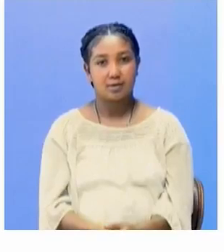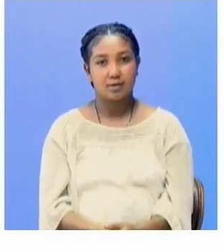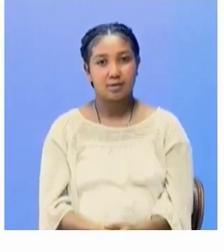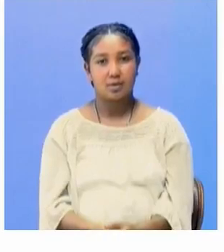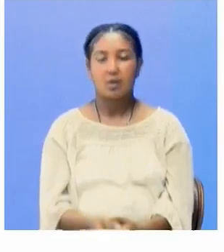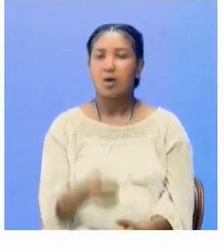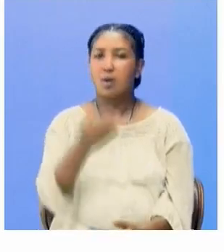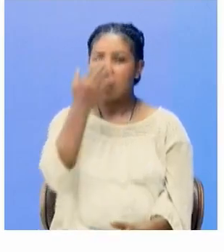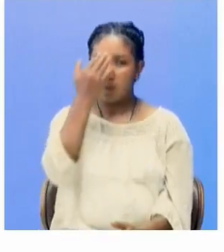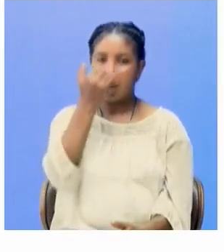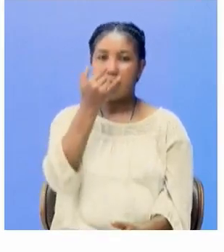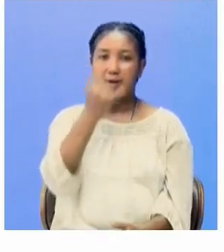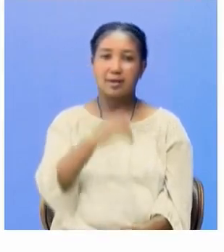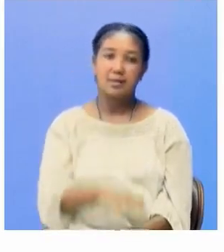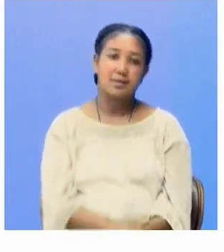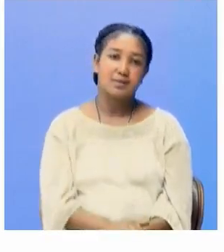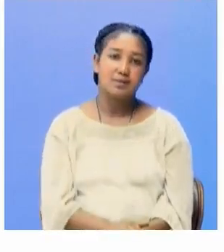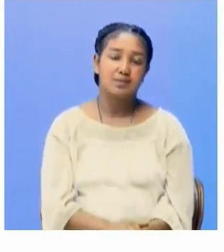Why?